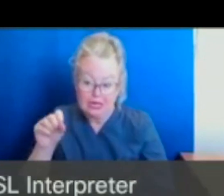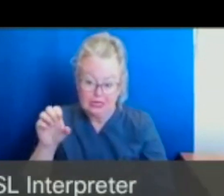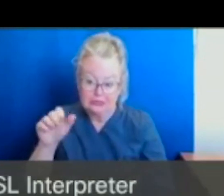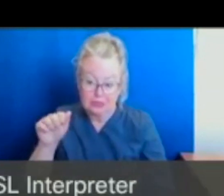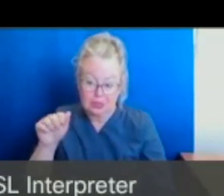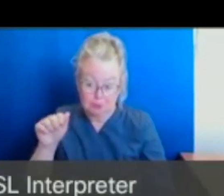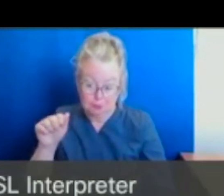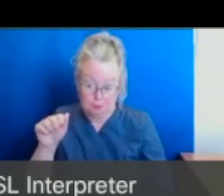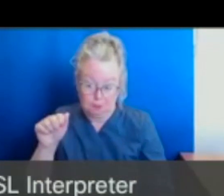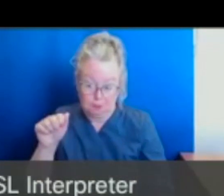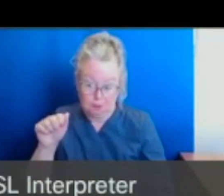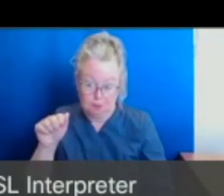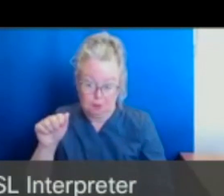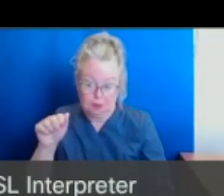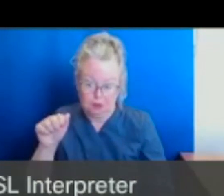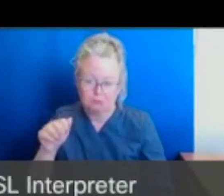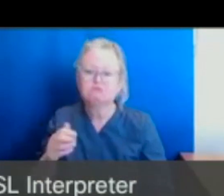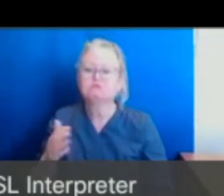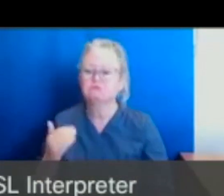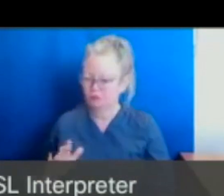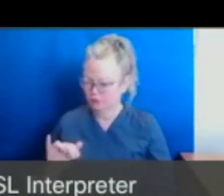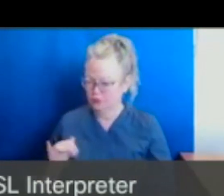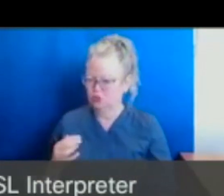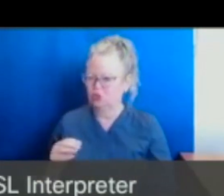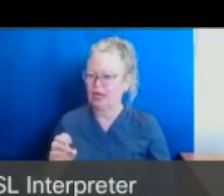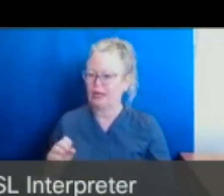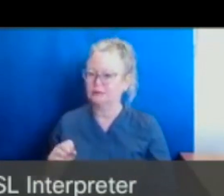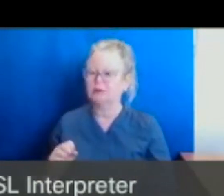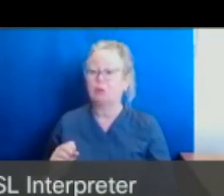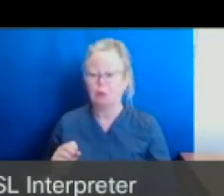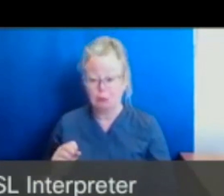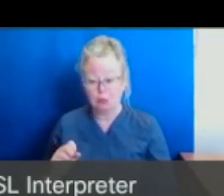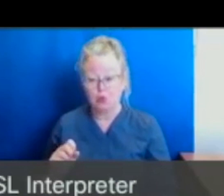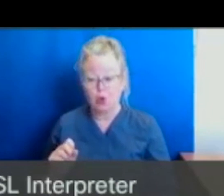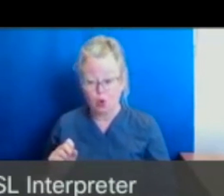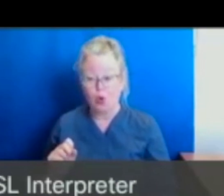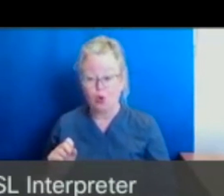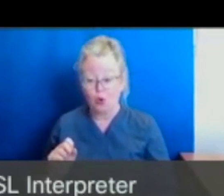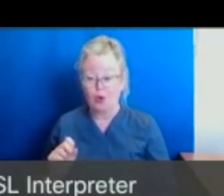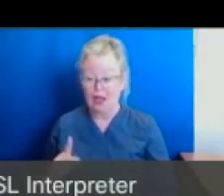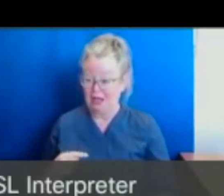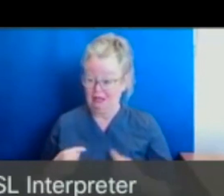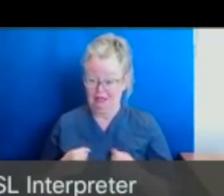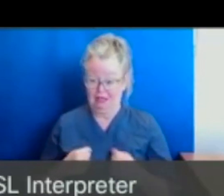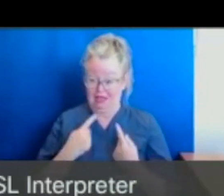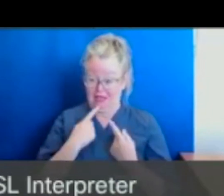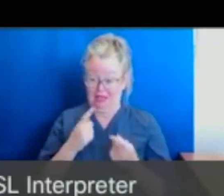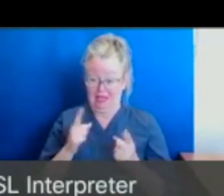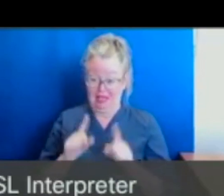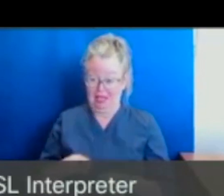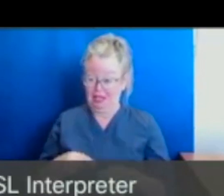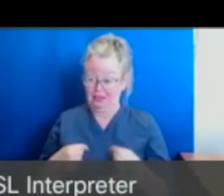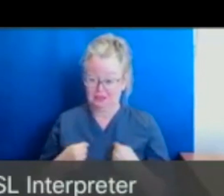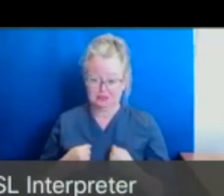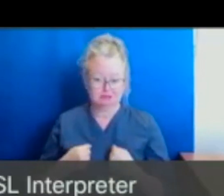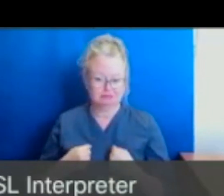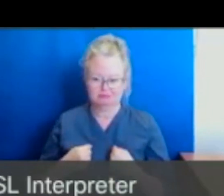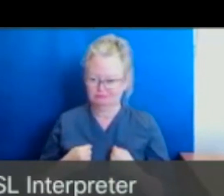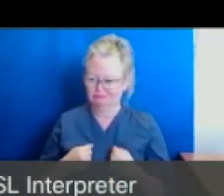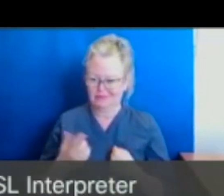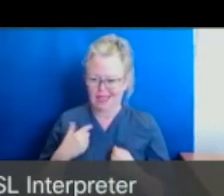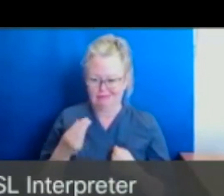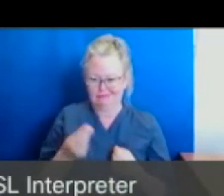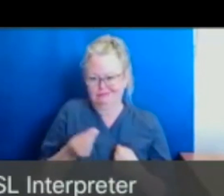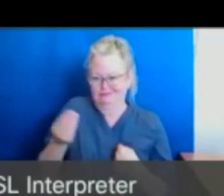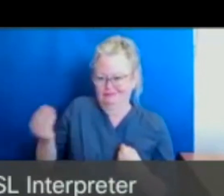So what I'd like to do is I would like to punt on that question because I know that my colleague